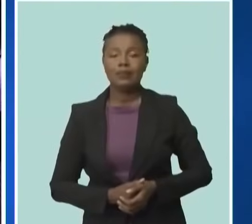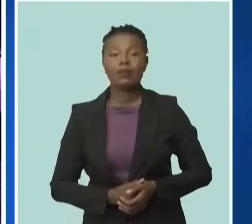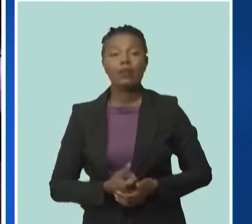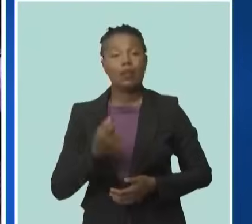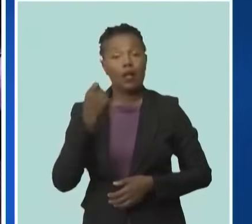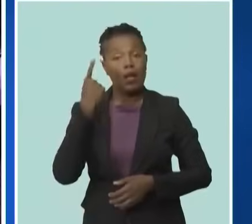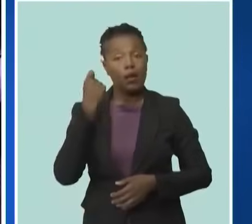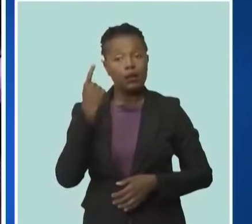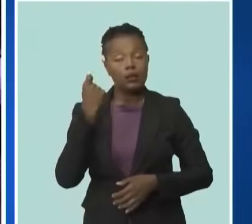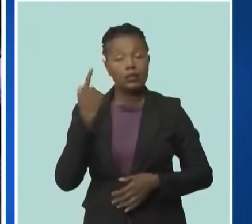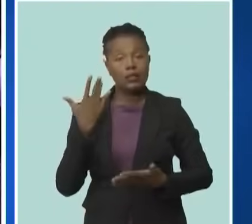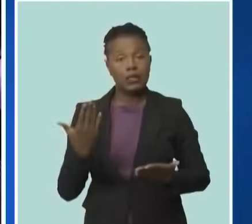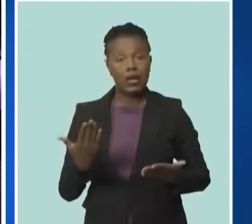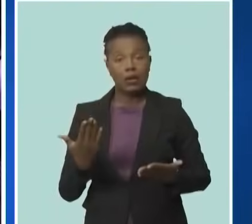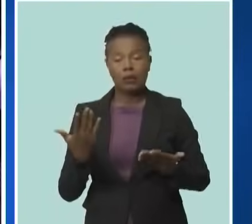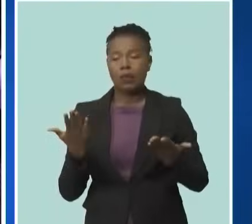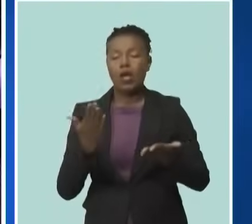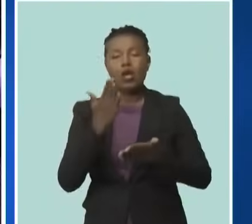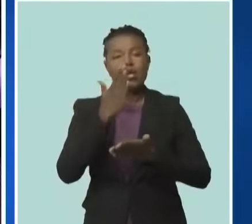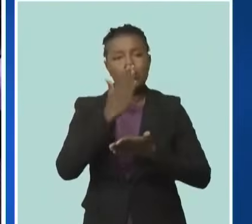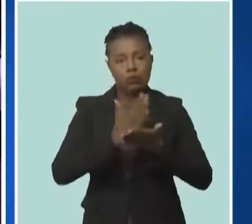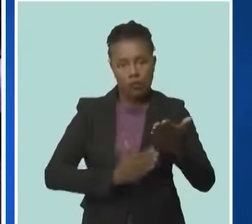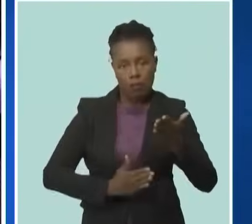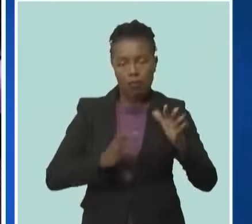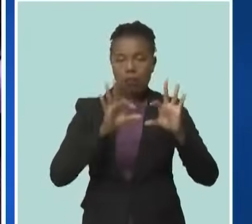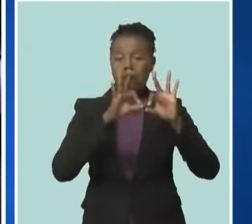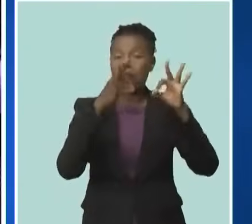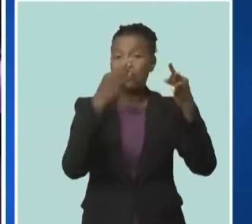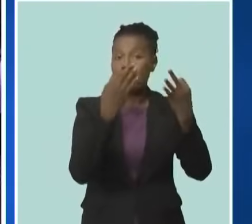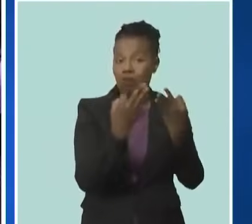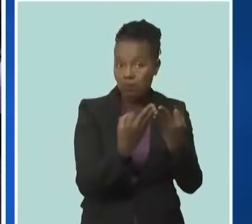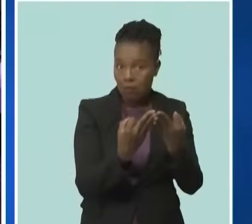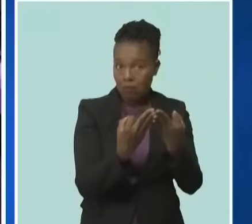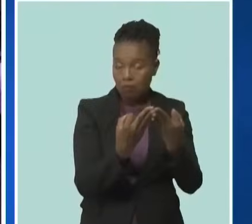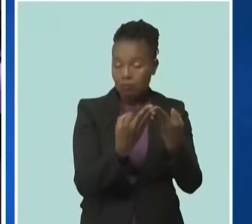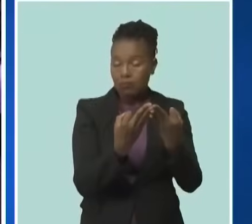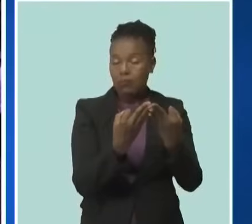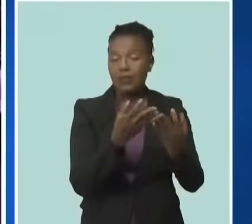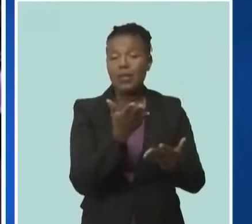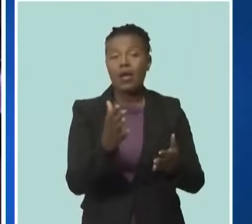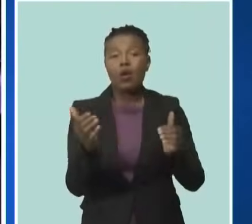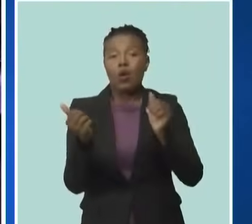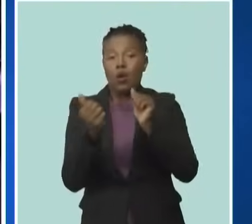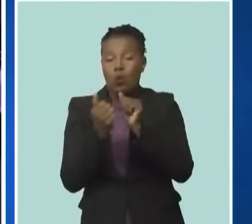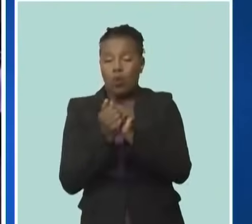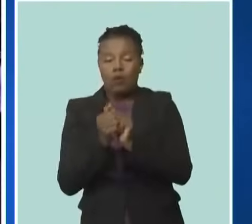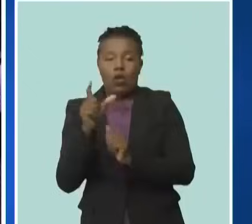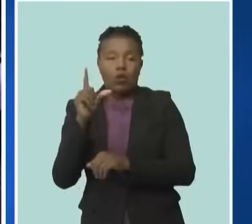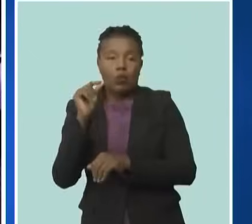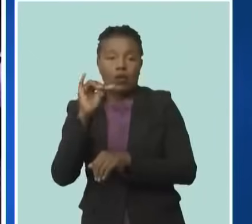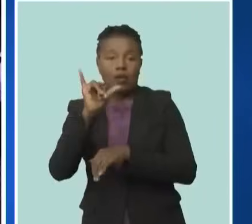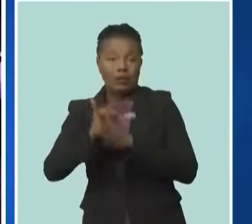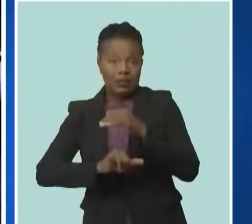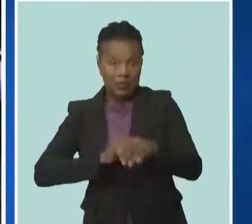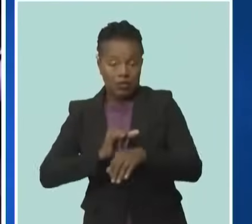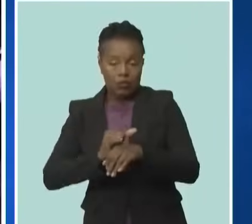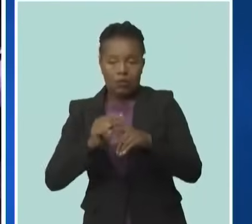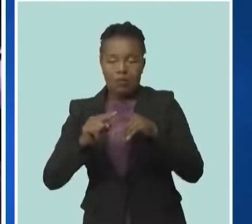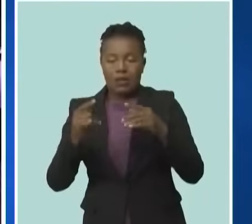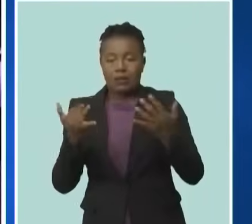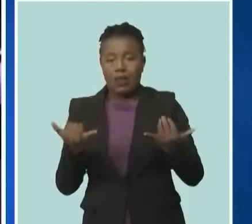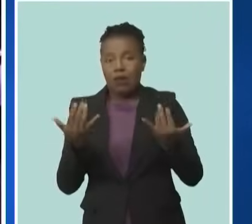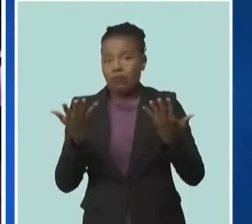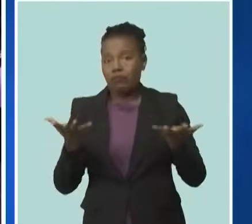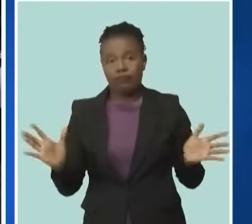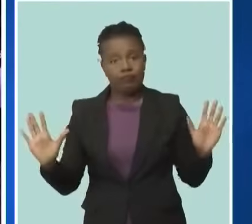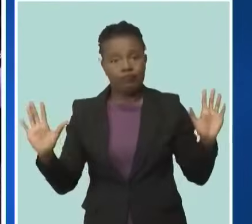some of our families that were with us in the 20th century that are not with us now. Mm-hmm. So we're